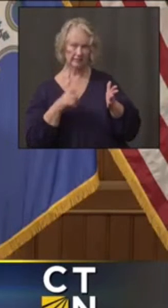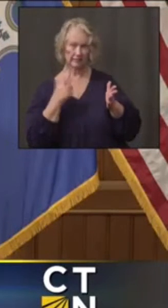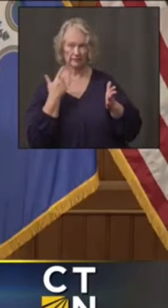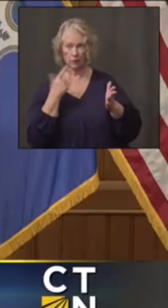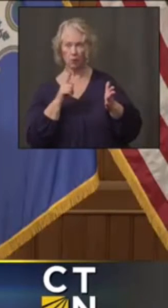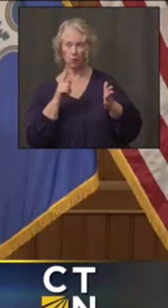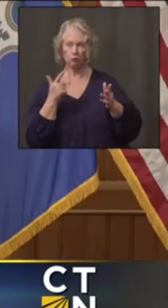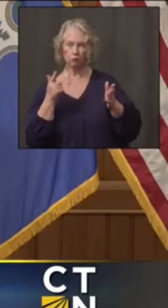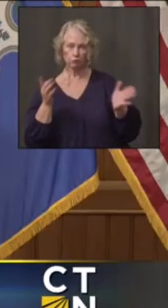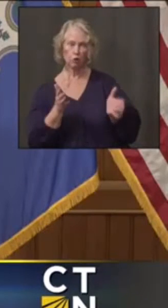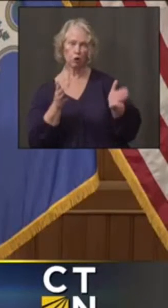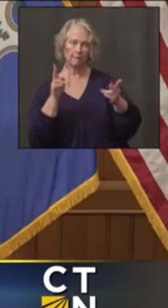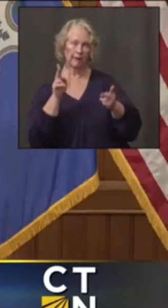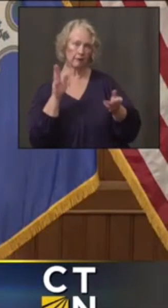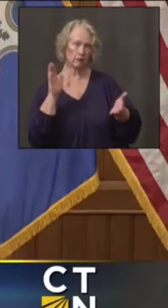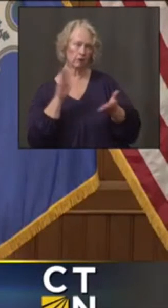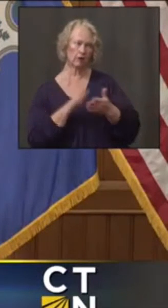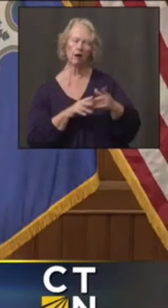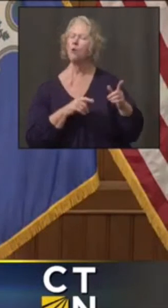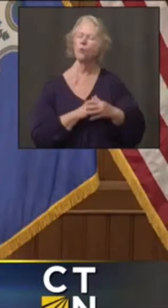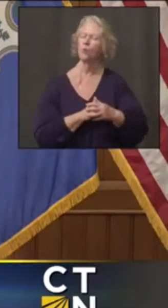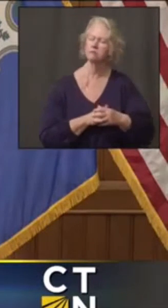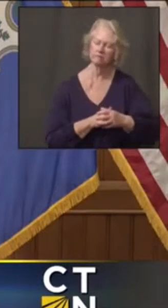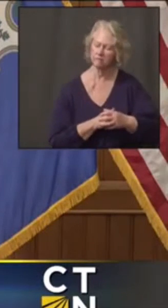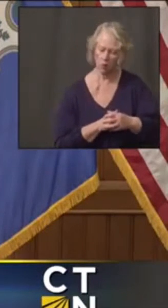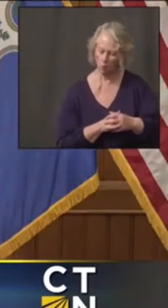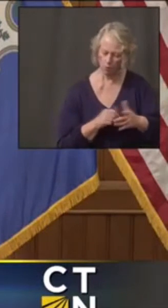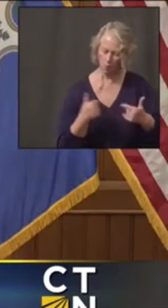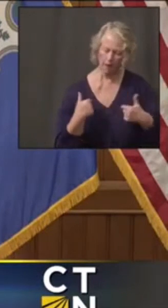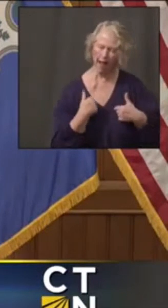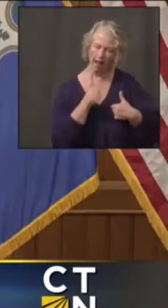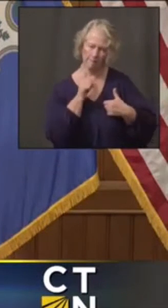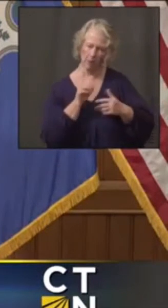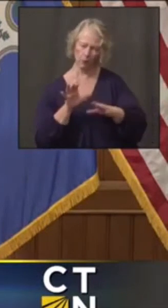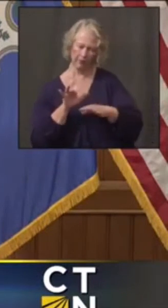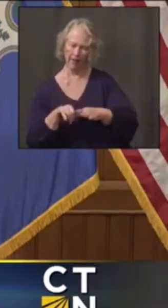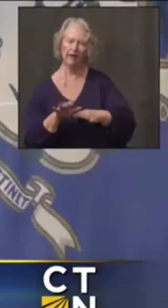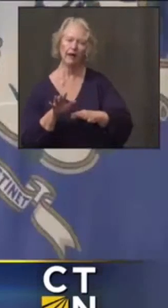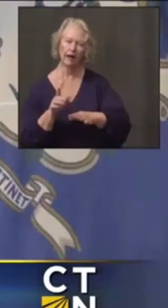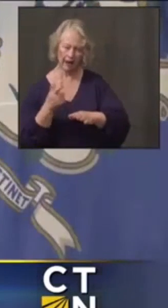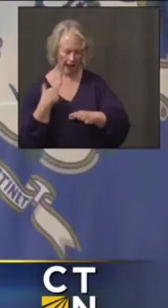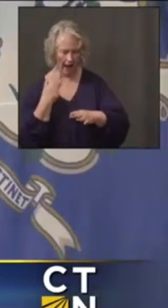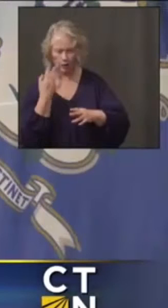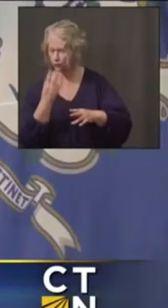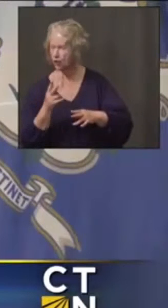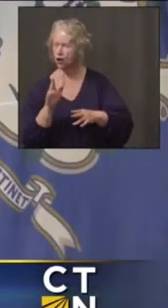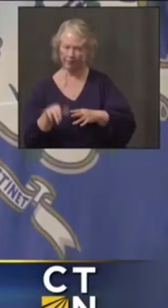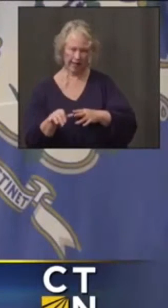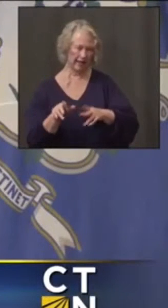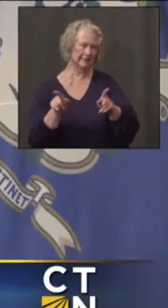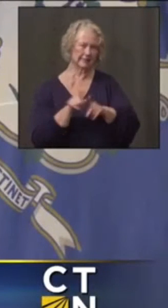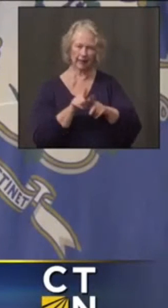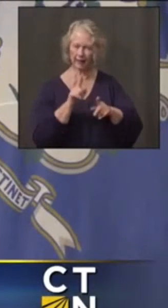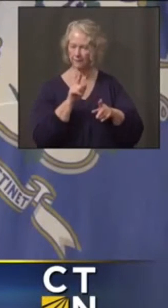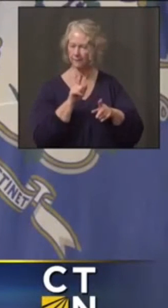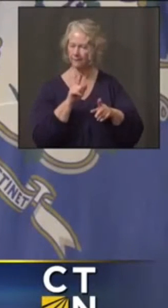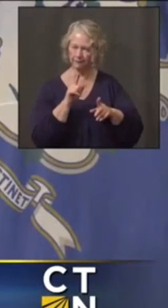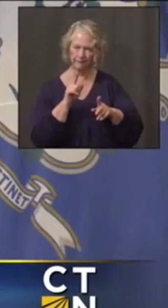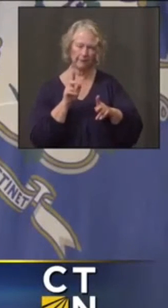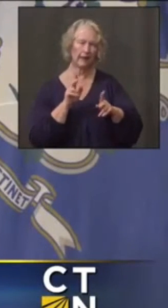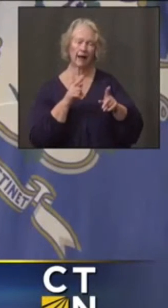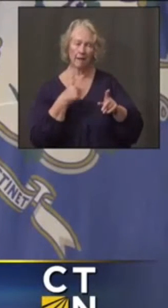people vaccinated? No, John, that's not the way I'm thinking about it, but you're right. I've seen the same analysis. I was interested that